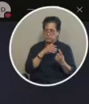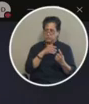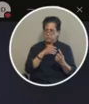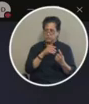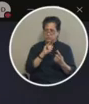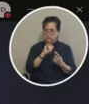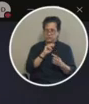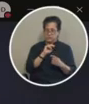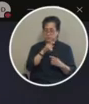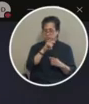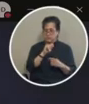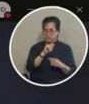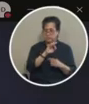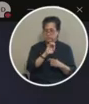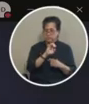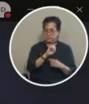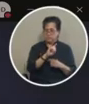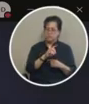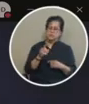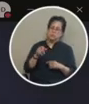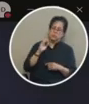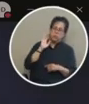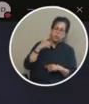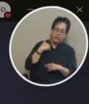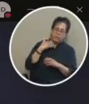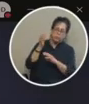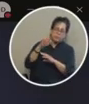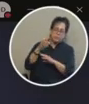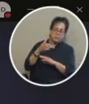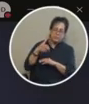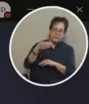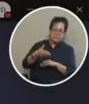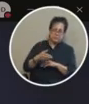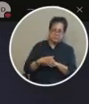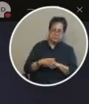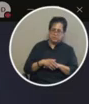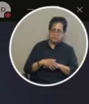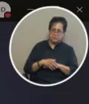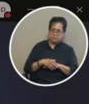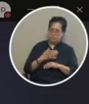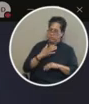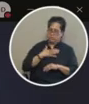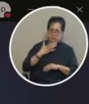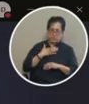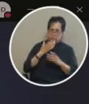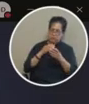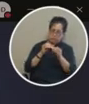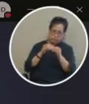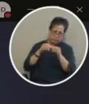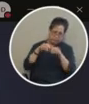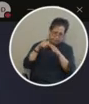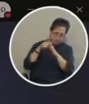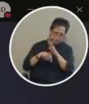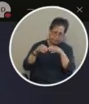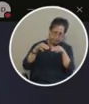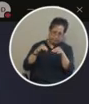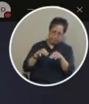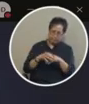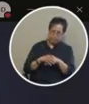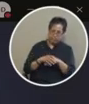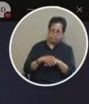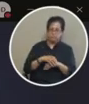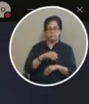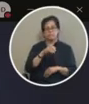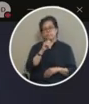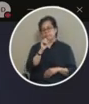the impact fund, ma'am, and I'll have a presentation here in the next item, and we're happy to go into more detail. Okay, I thought we